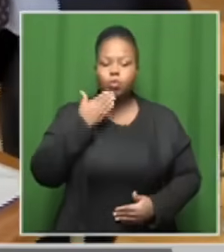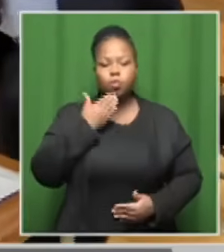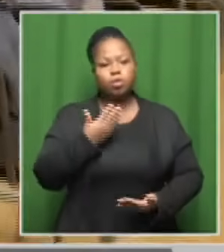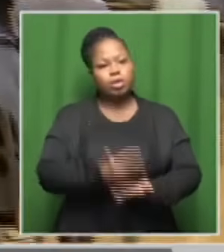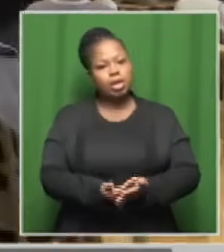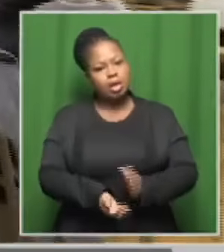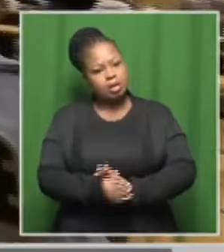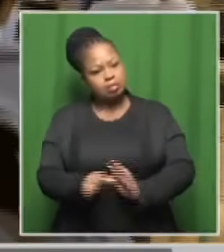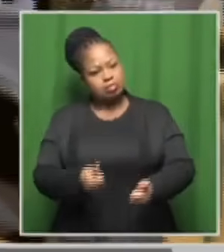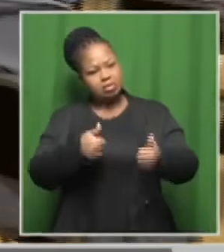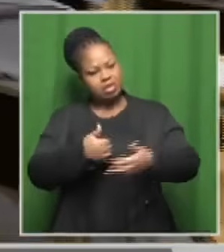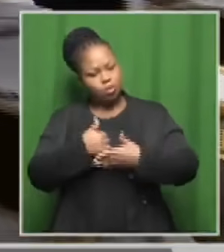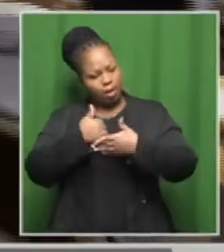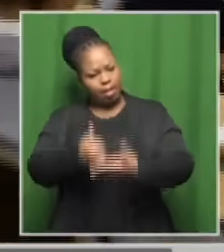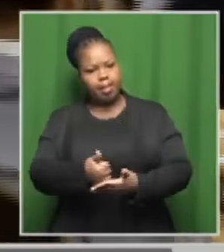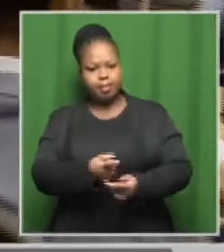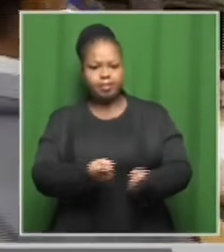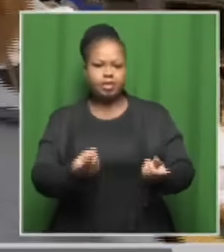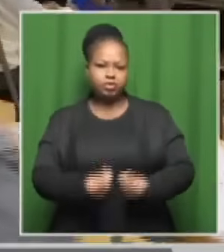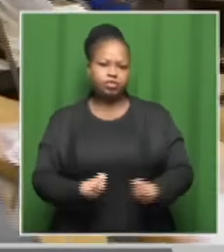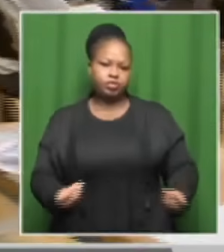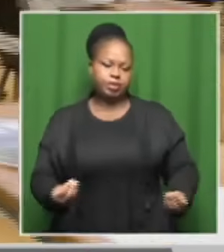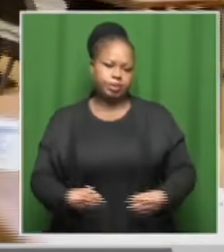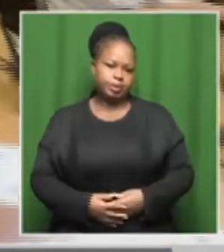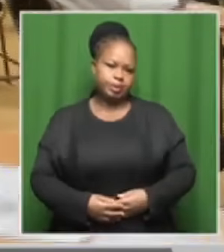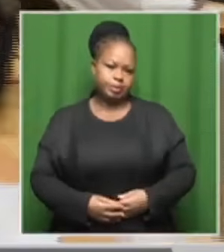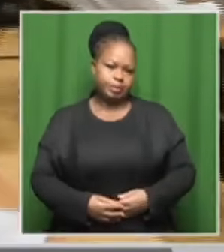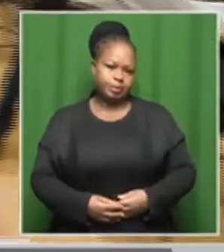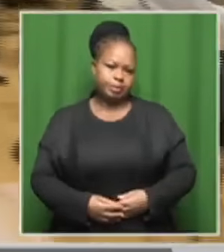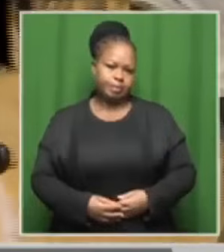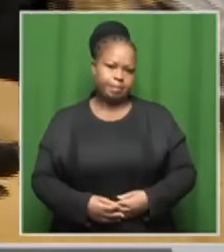actually teach and assist here?